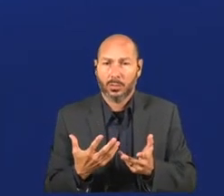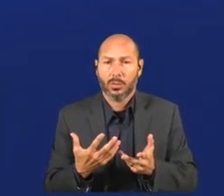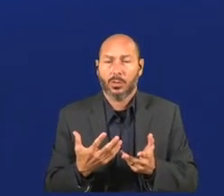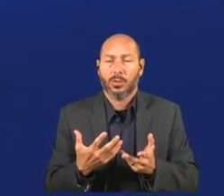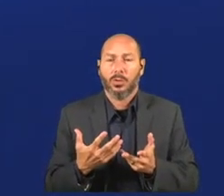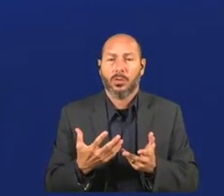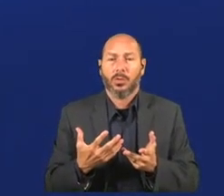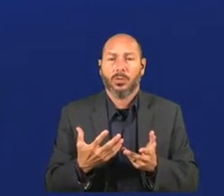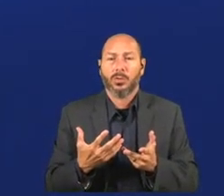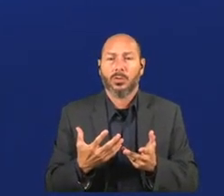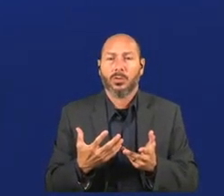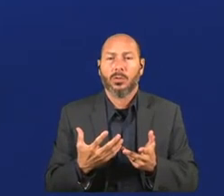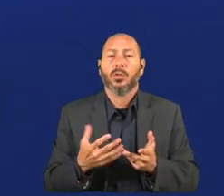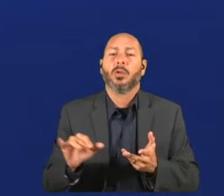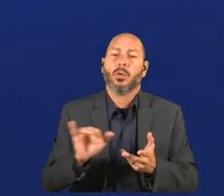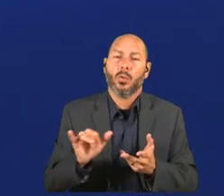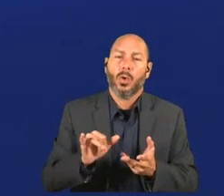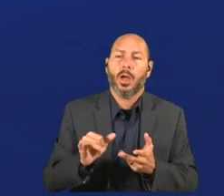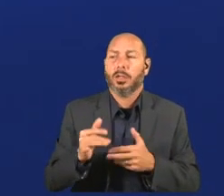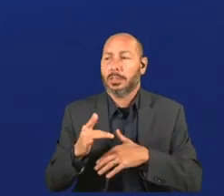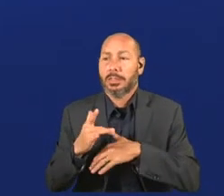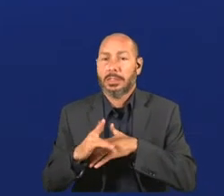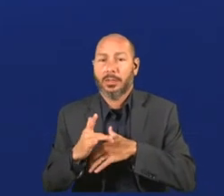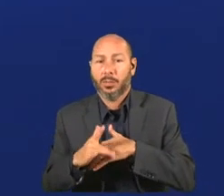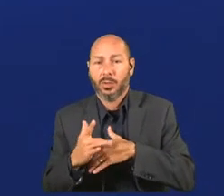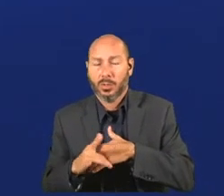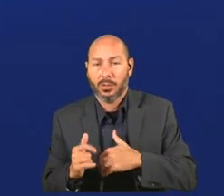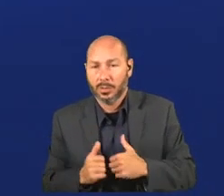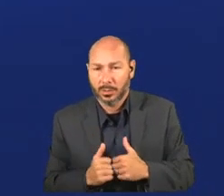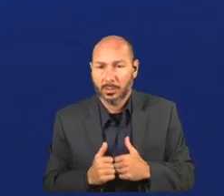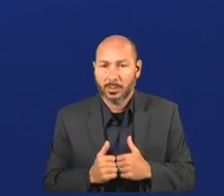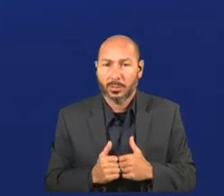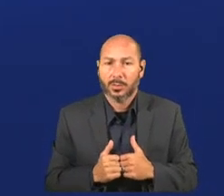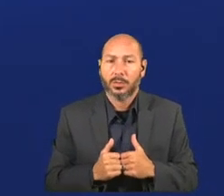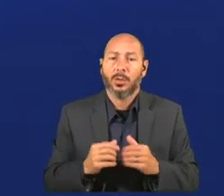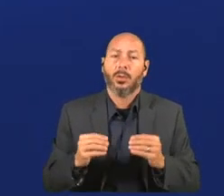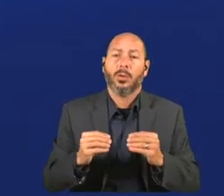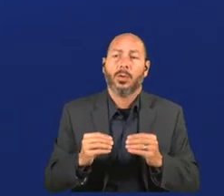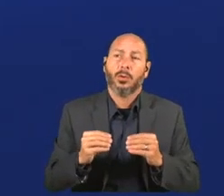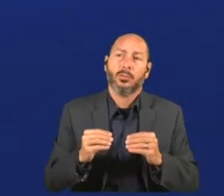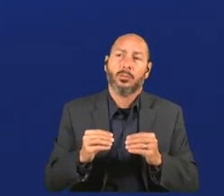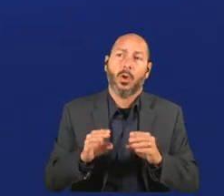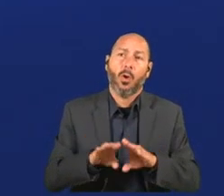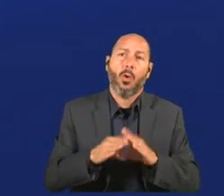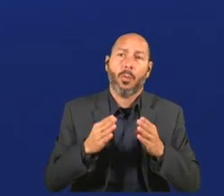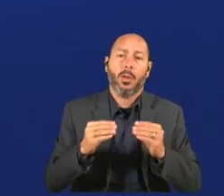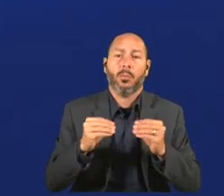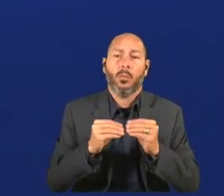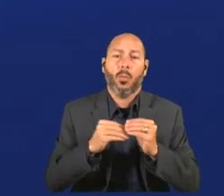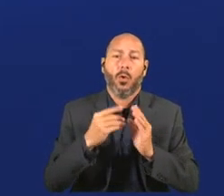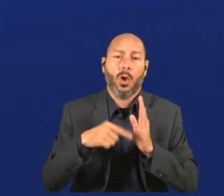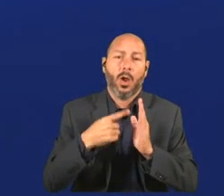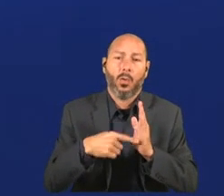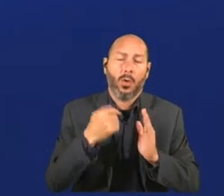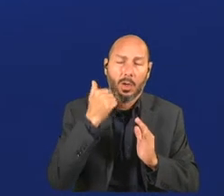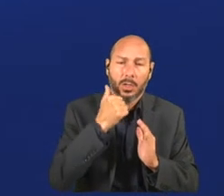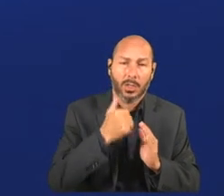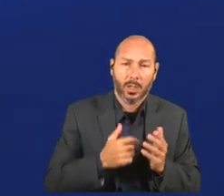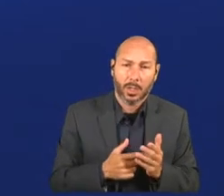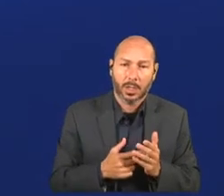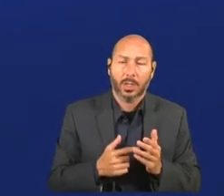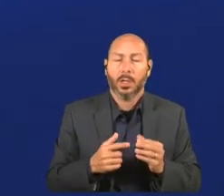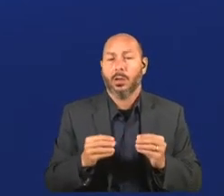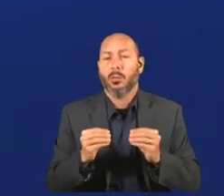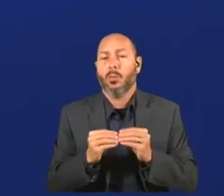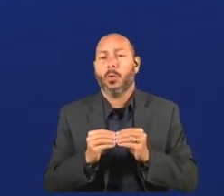providers. We got to address availability, make sure that they are open for more hours. We got to address capacity so that